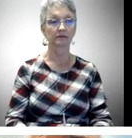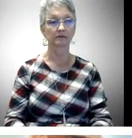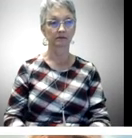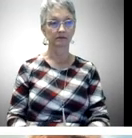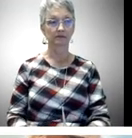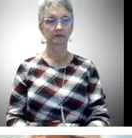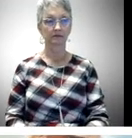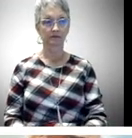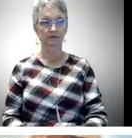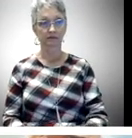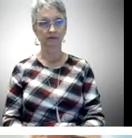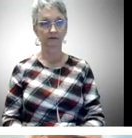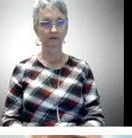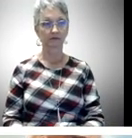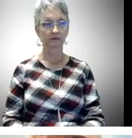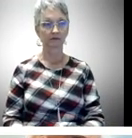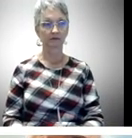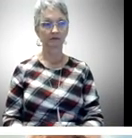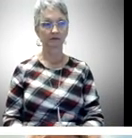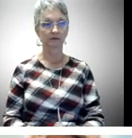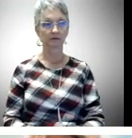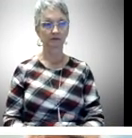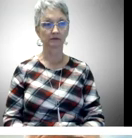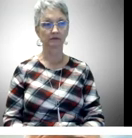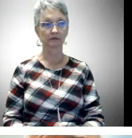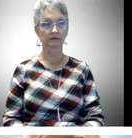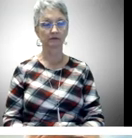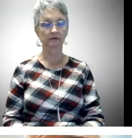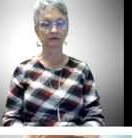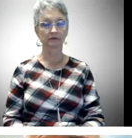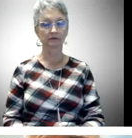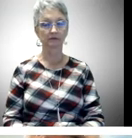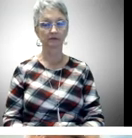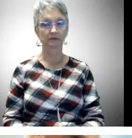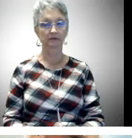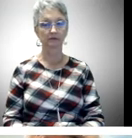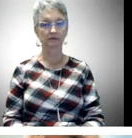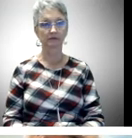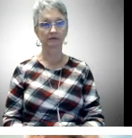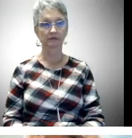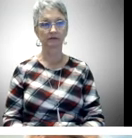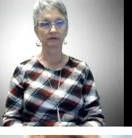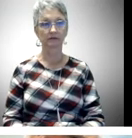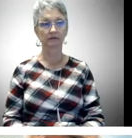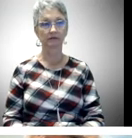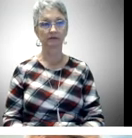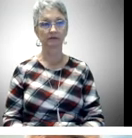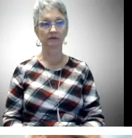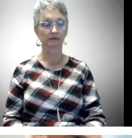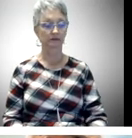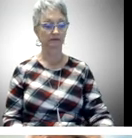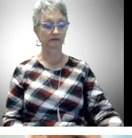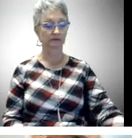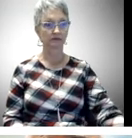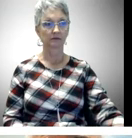have IEP goals and objectives that identify a goal of making decisions, so that by the time they reach